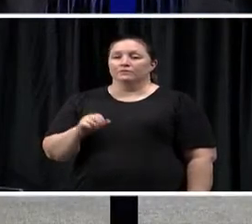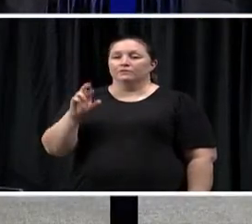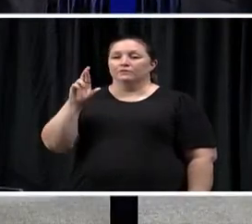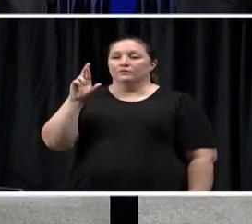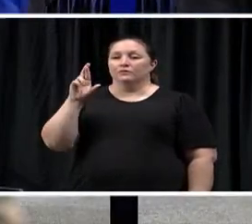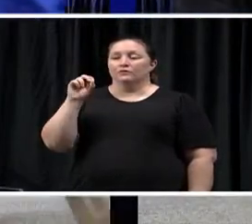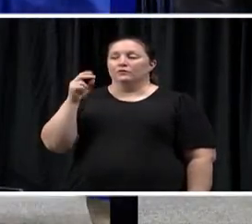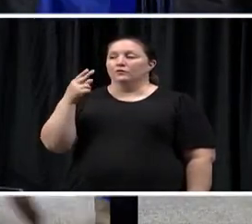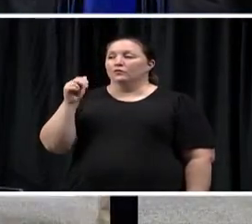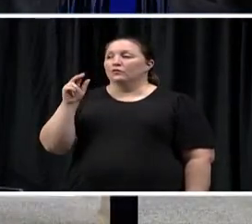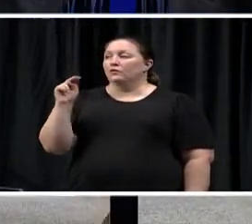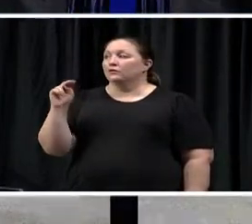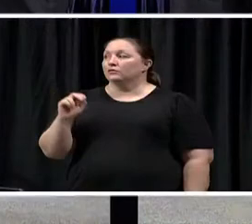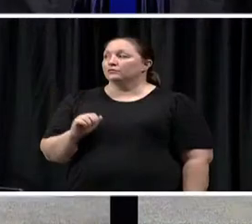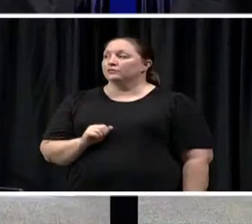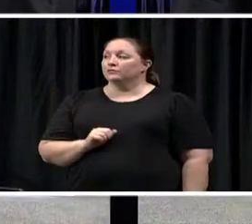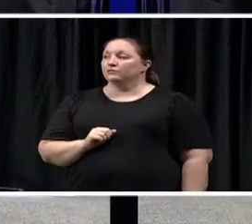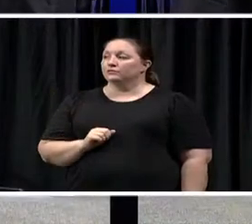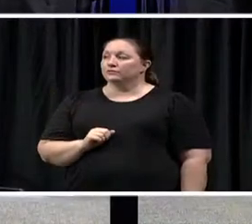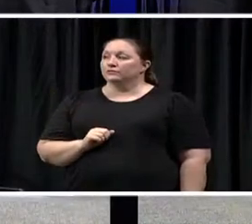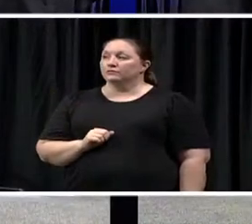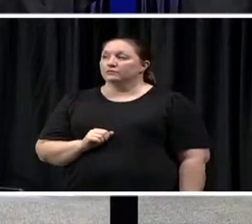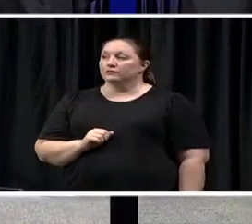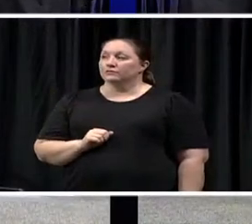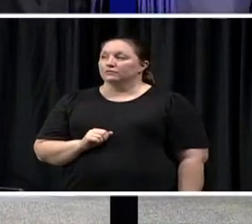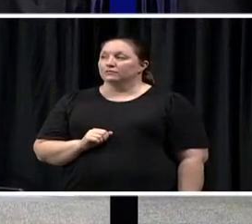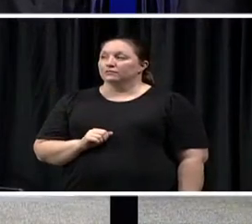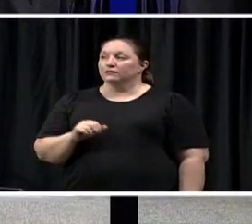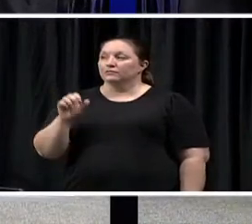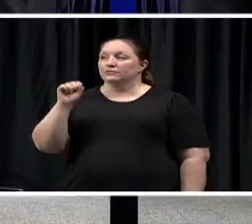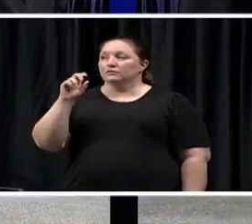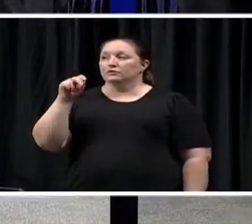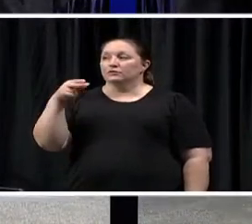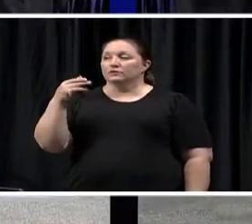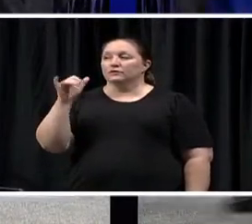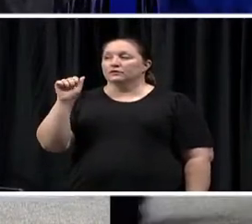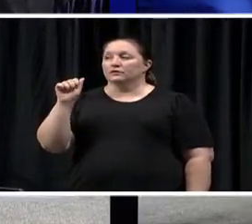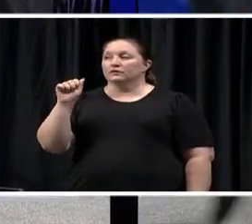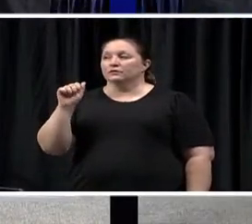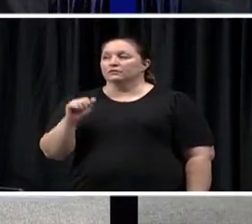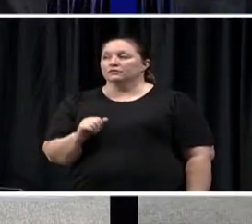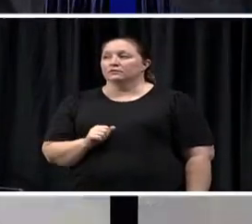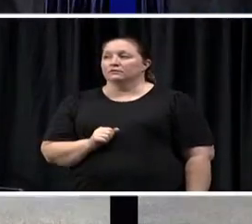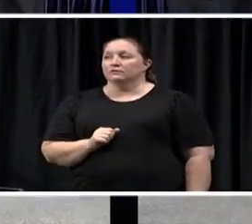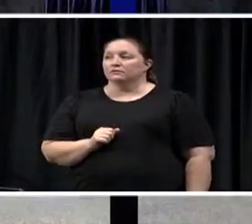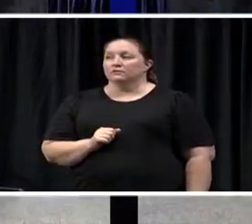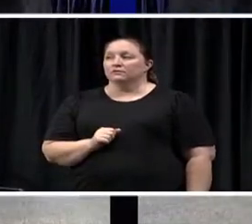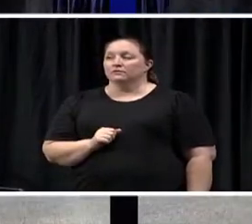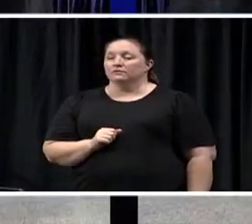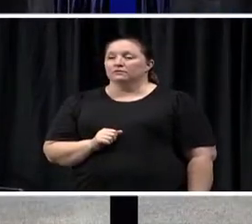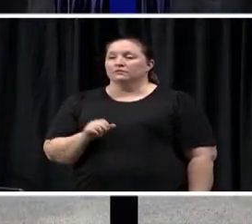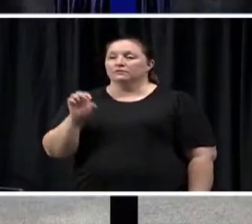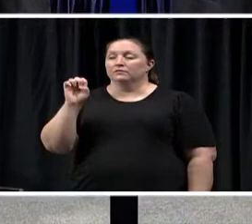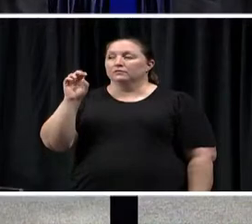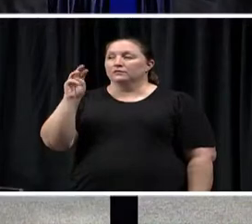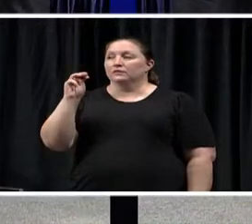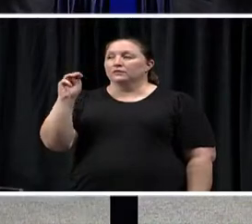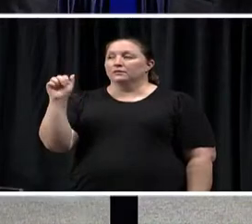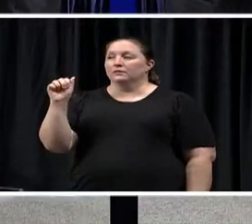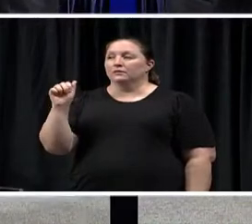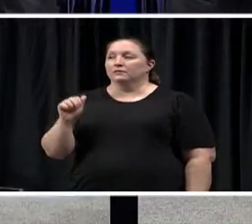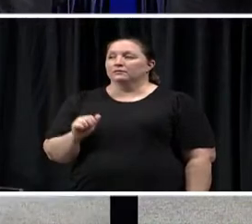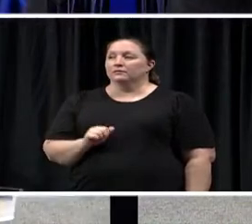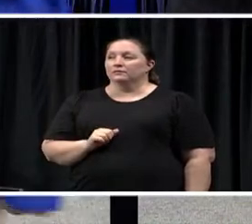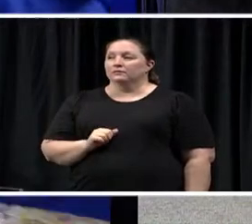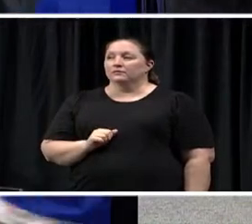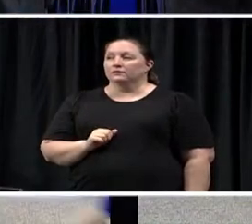Rohan Vipul Salvalia. Sophia Jane Shannon. Emma Caroline